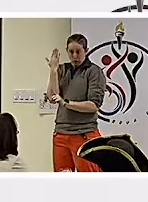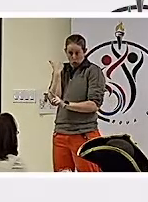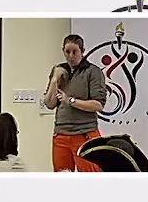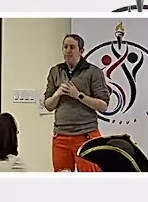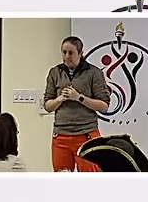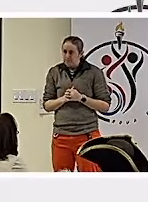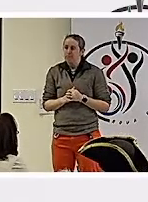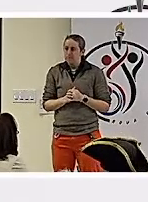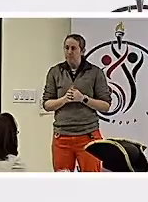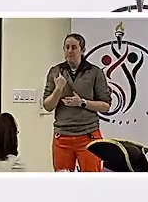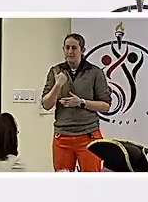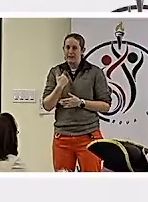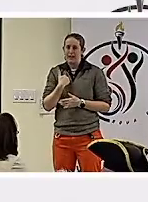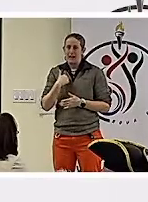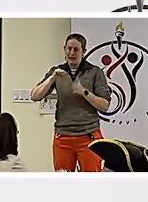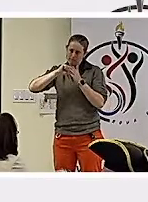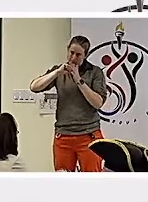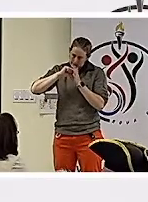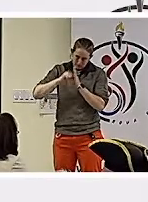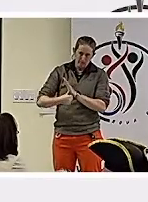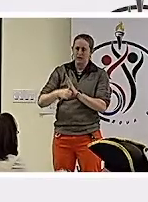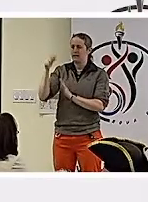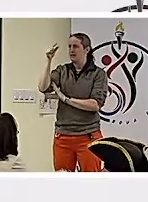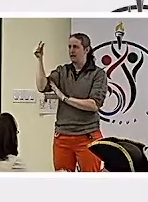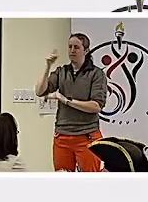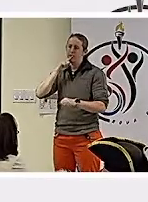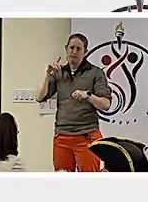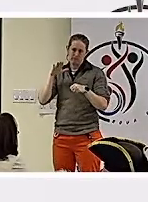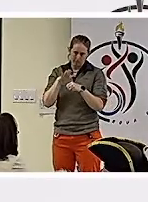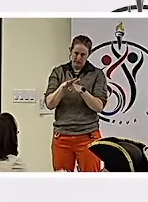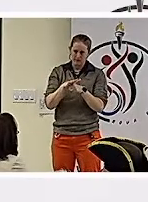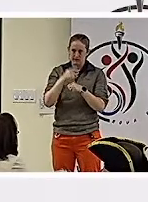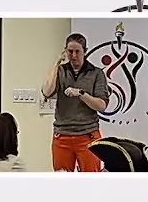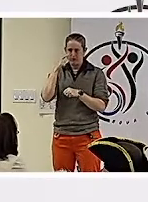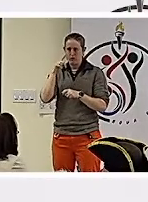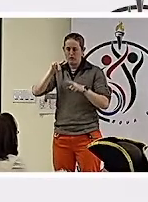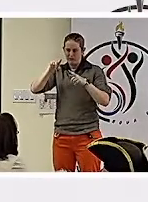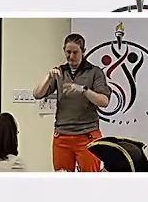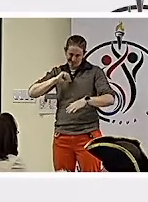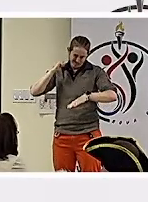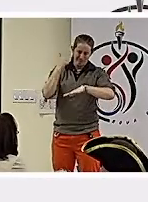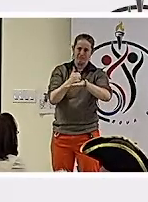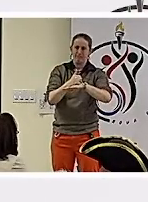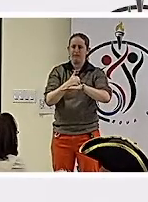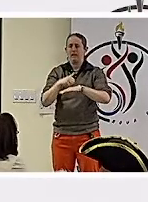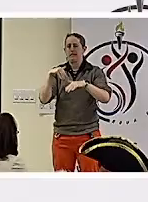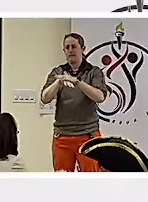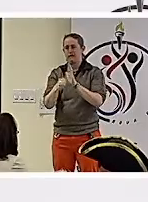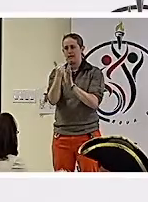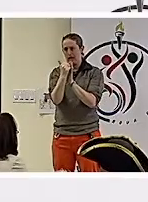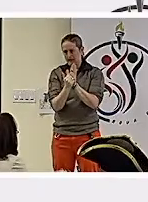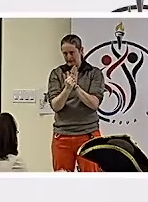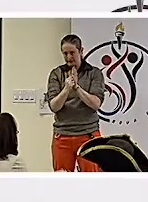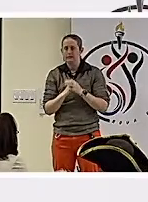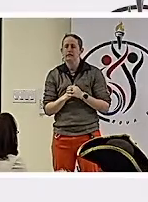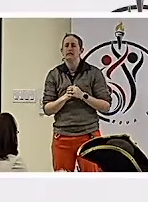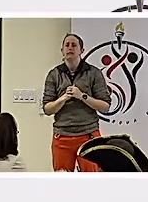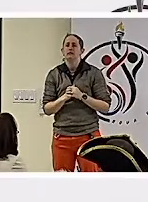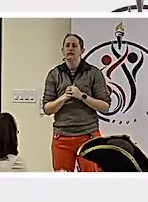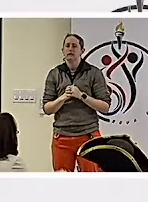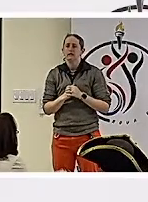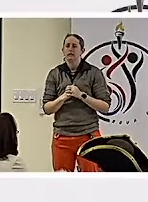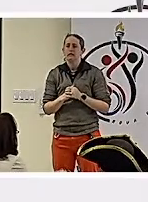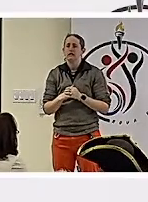work that the government has committed so far in implementing the Accessibility Act. As Minister Armstrong mentioned, at